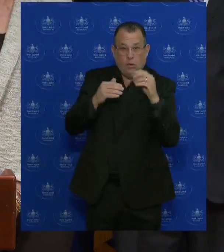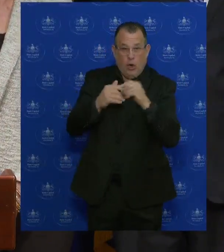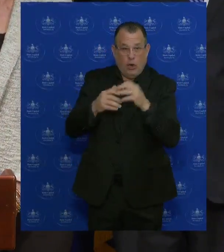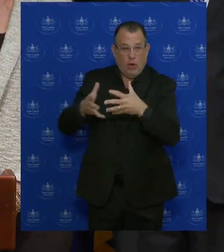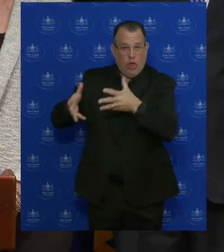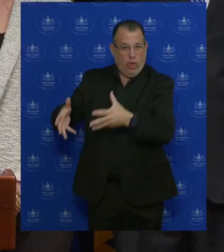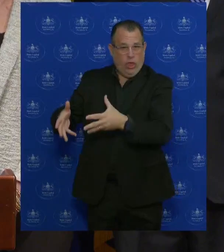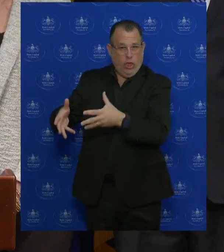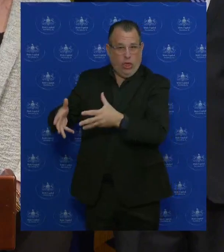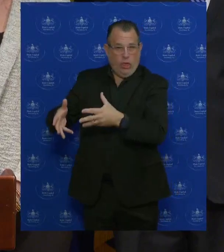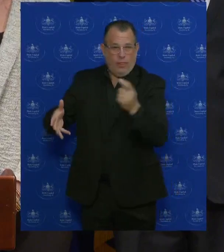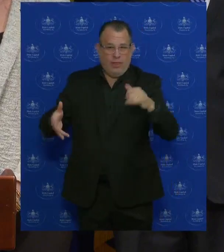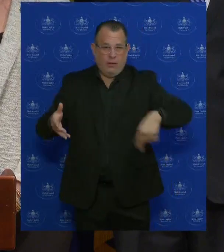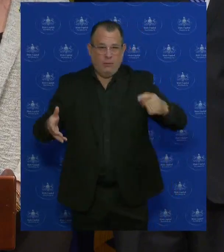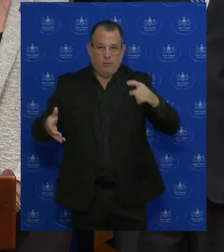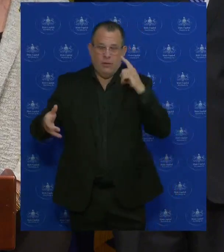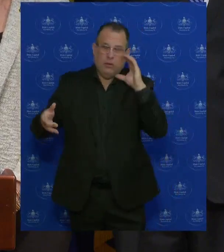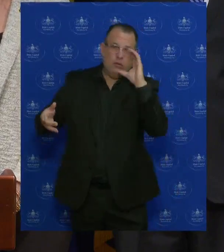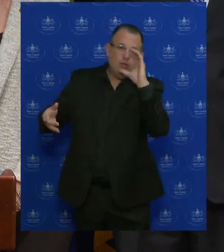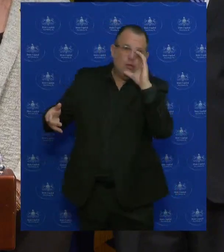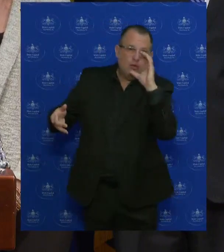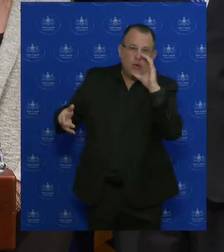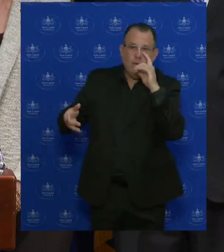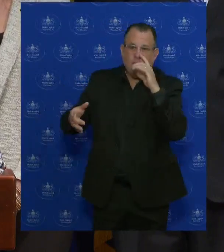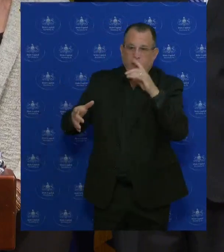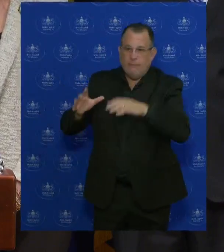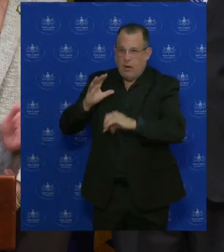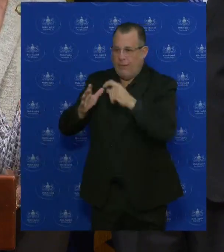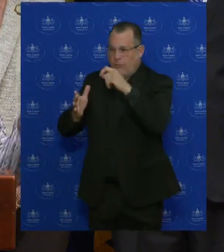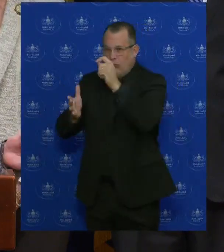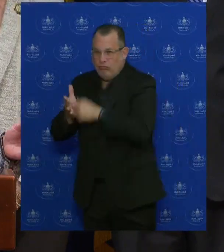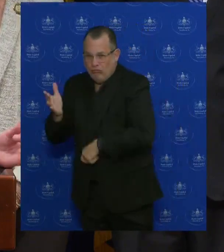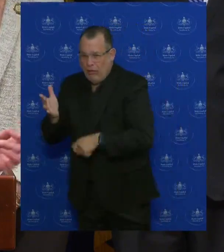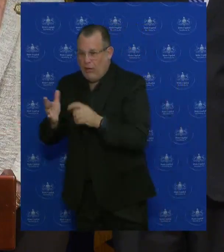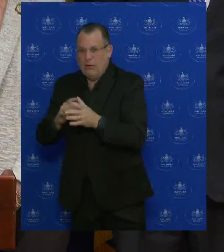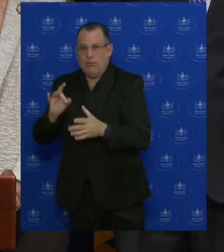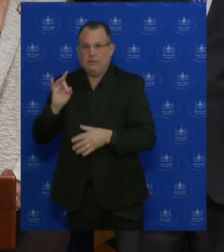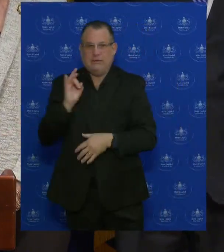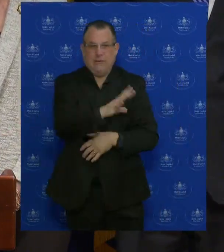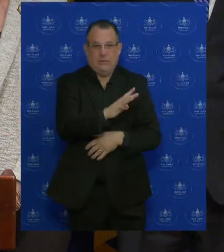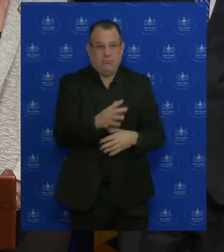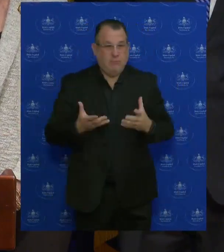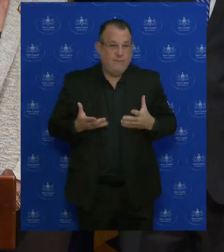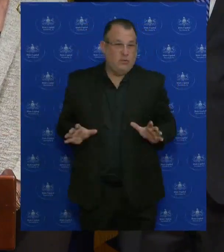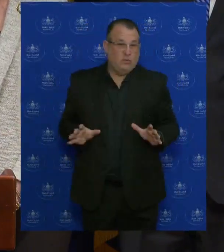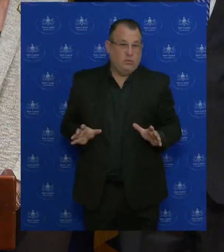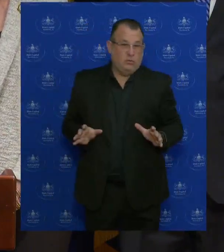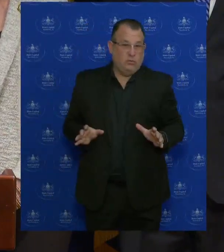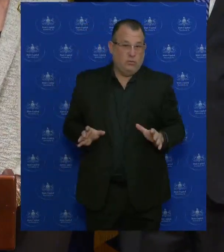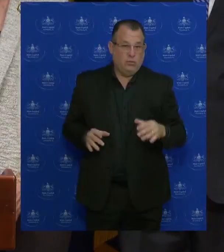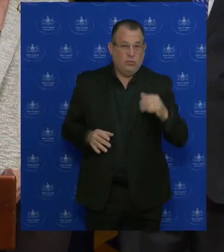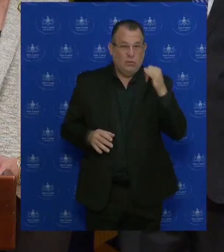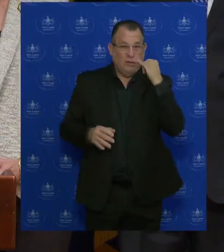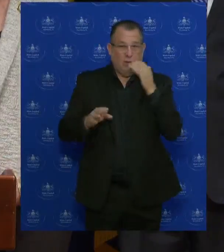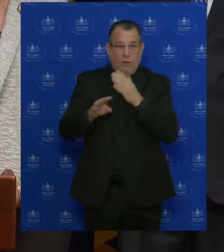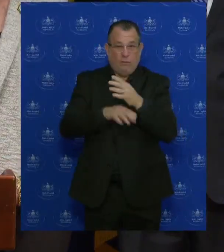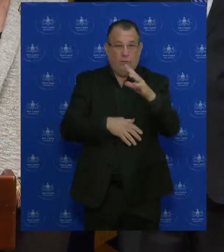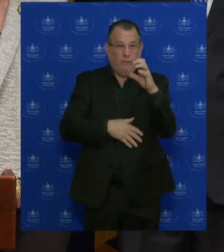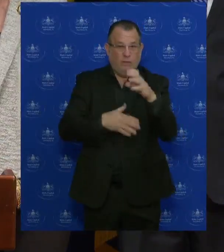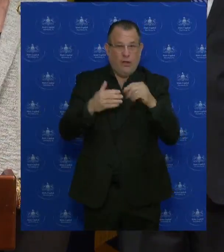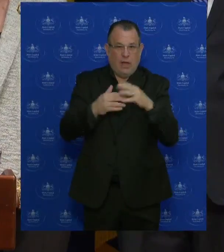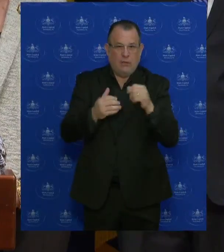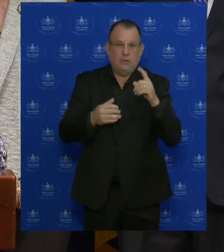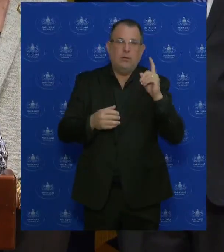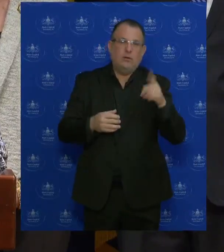require search and filing a claim for now, right? Thanks to unanimous support from lawmakers and the governor last session,